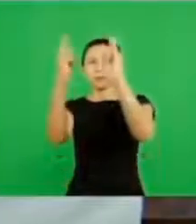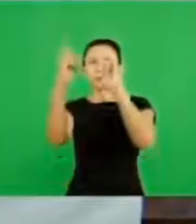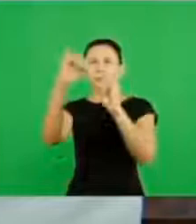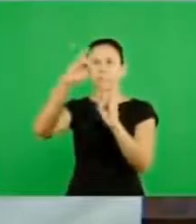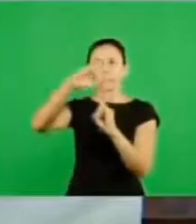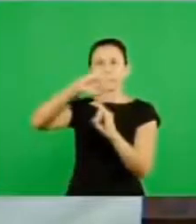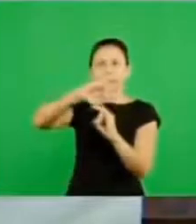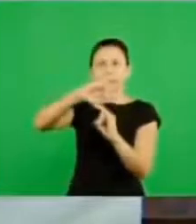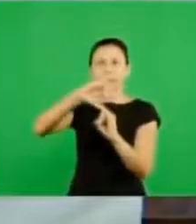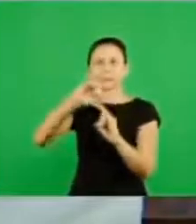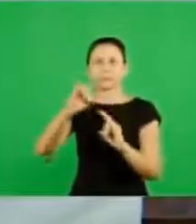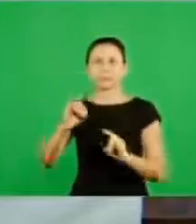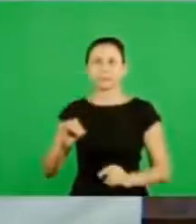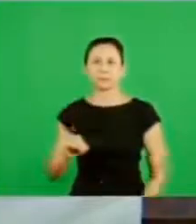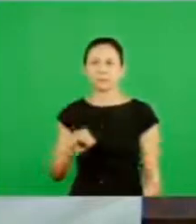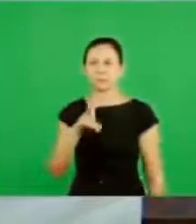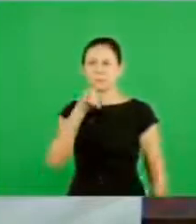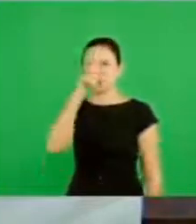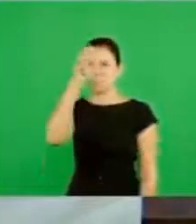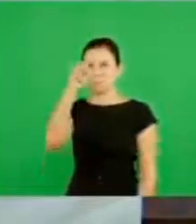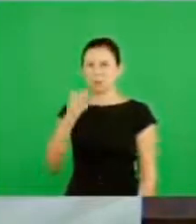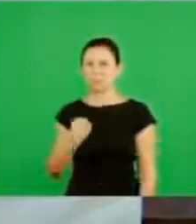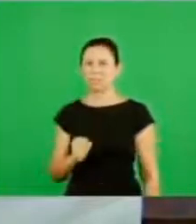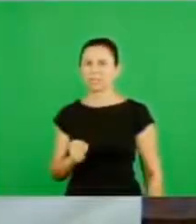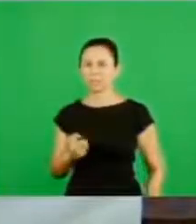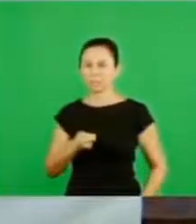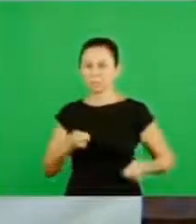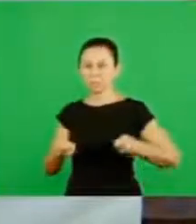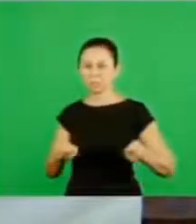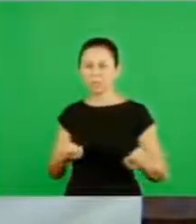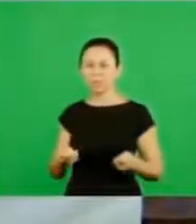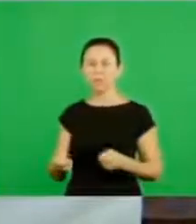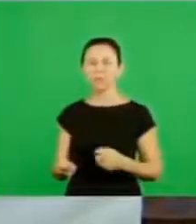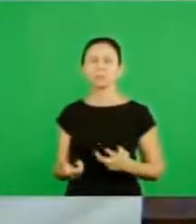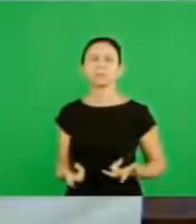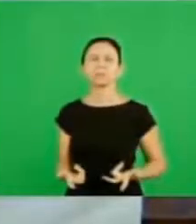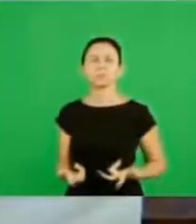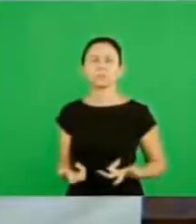The plane fell in the Pentagon. Did anybody forecast this? What